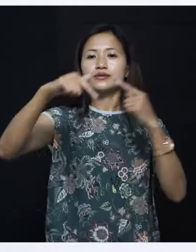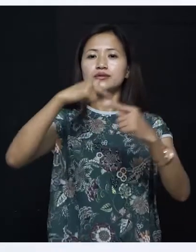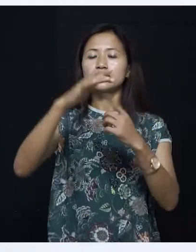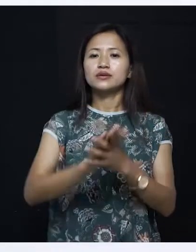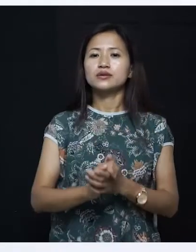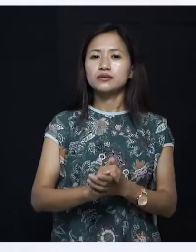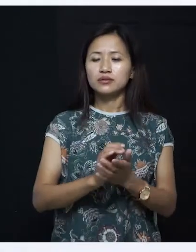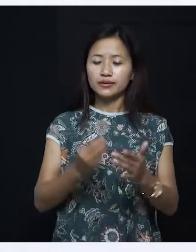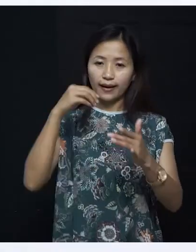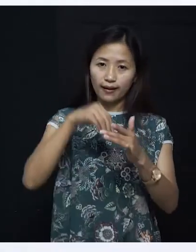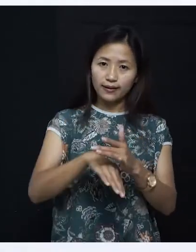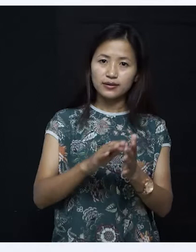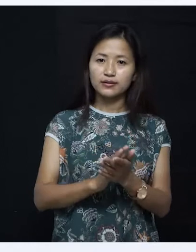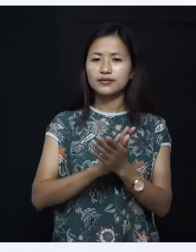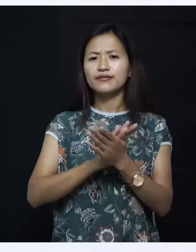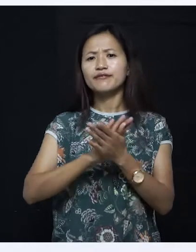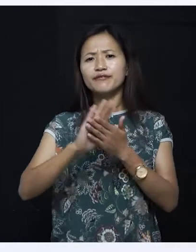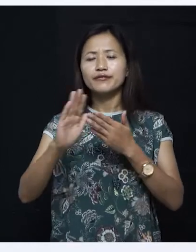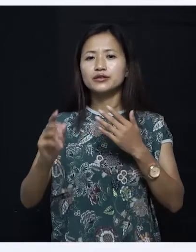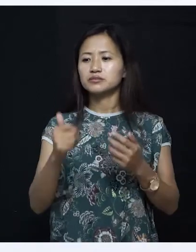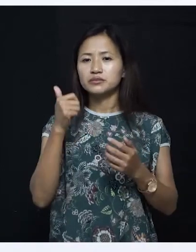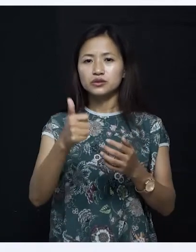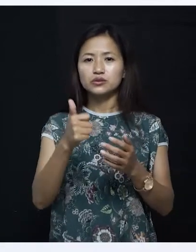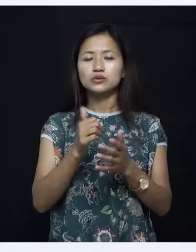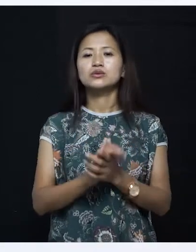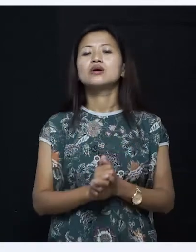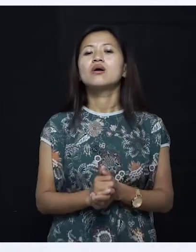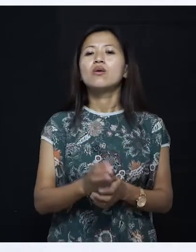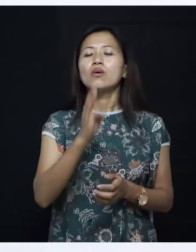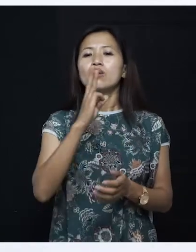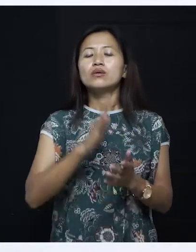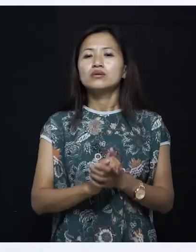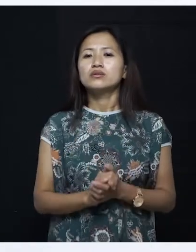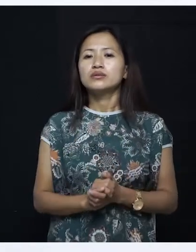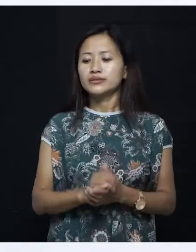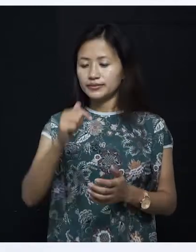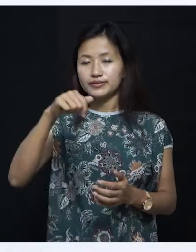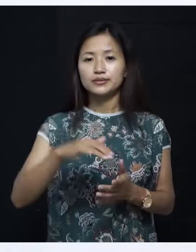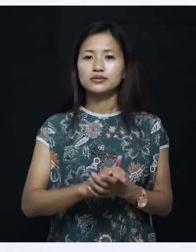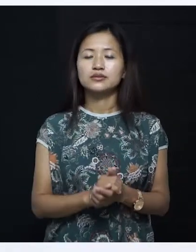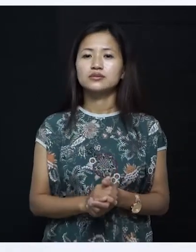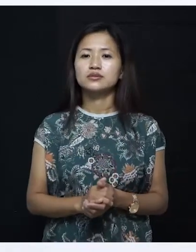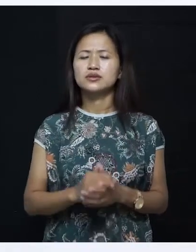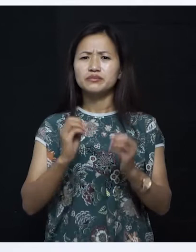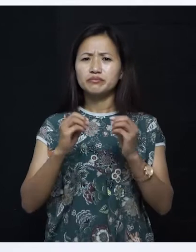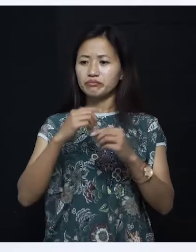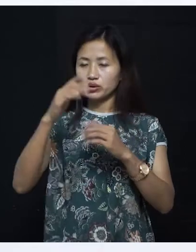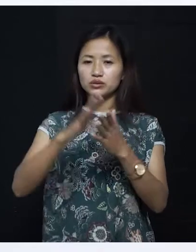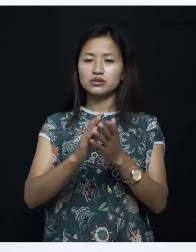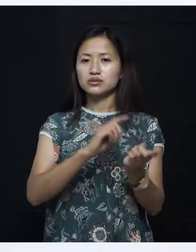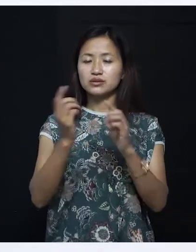if it enters the fresh water, means we are talking about the clean water or the seas and so on. So here it pollutes